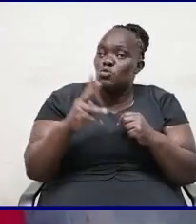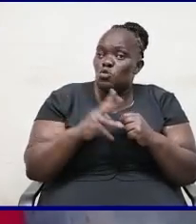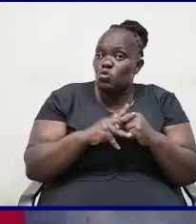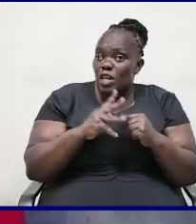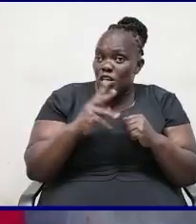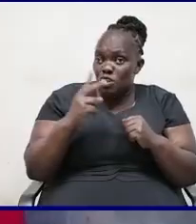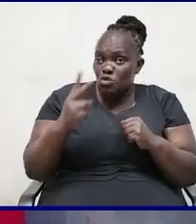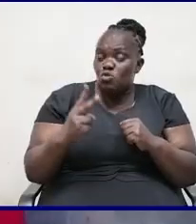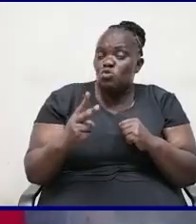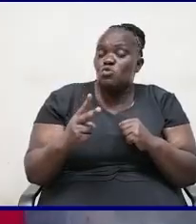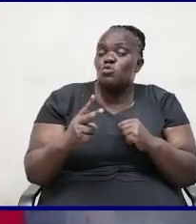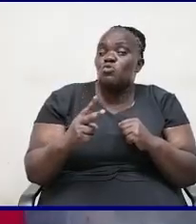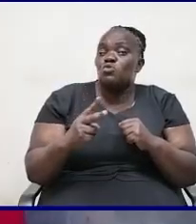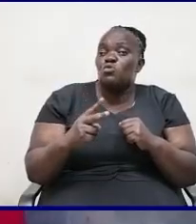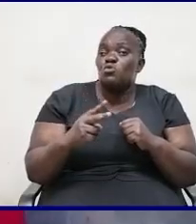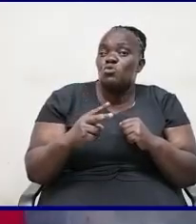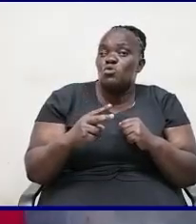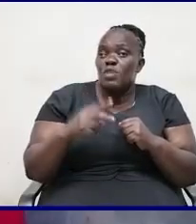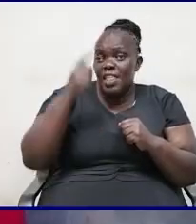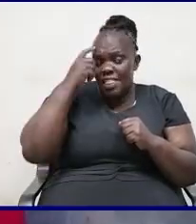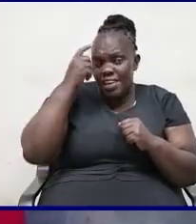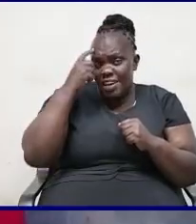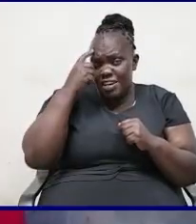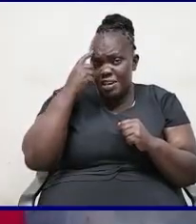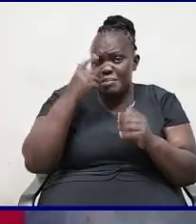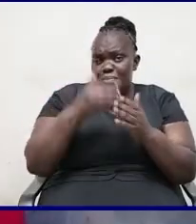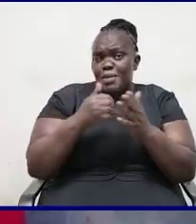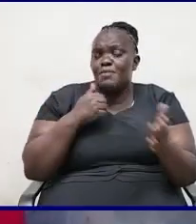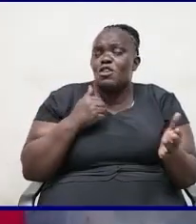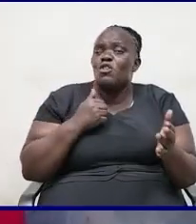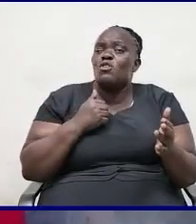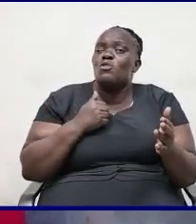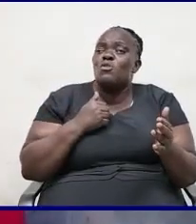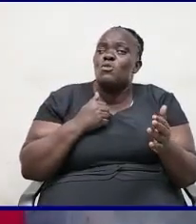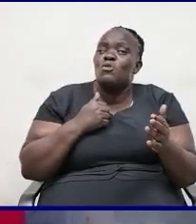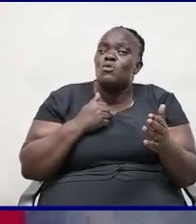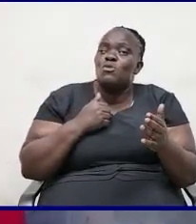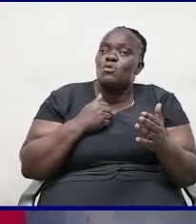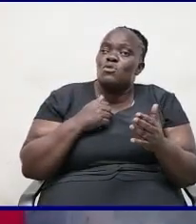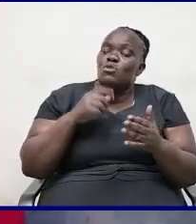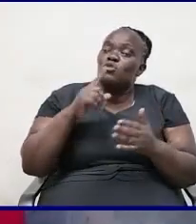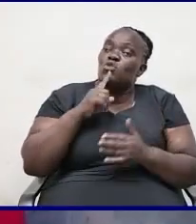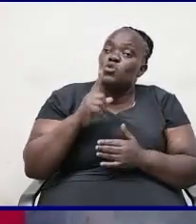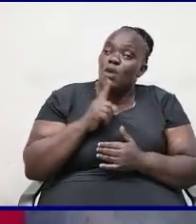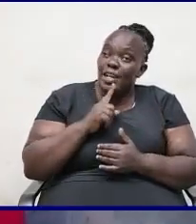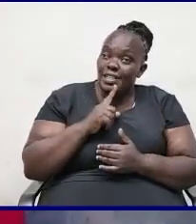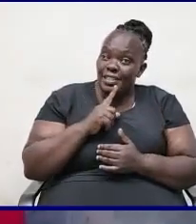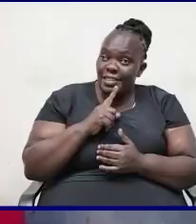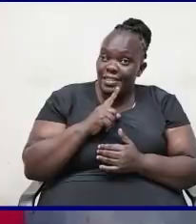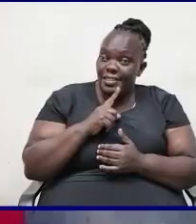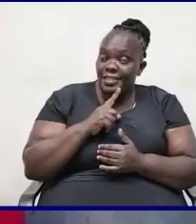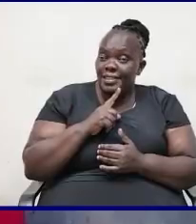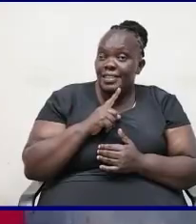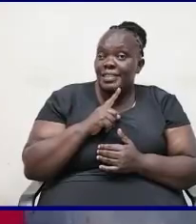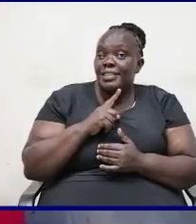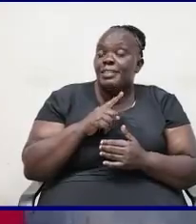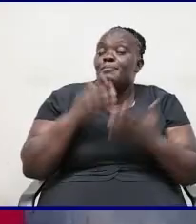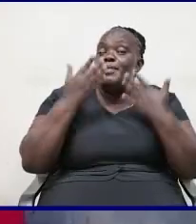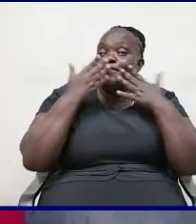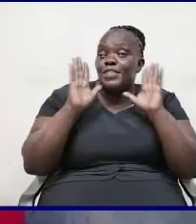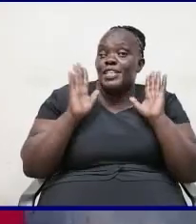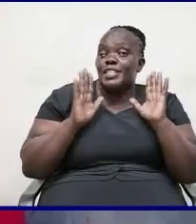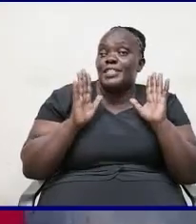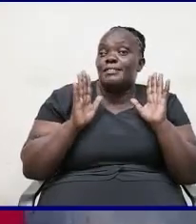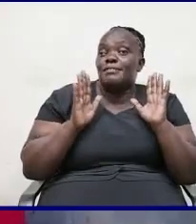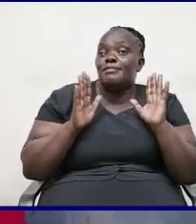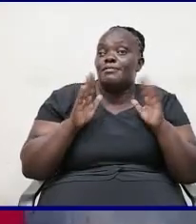under Eshwani or Gidendi? Yes, I think it was it was before issue 1. Eshwani. Yes. So I completed